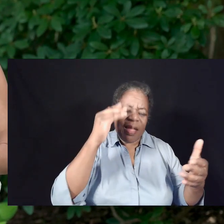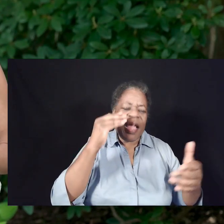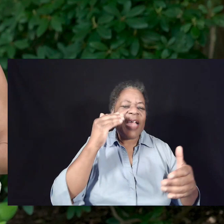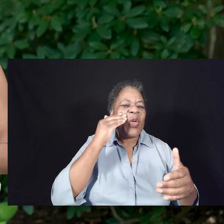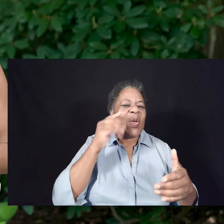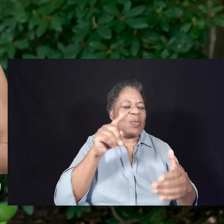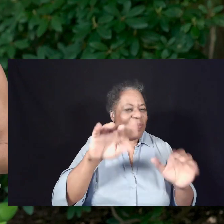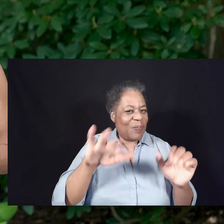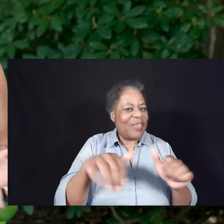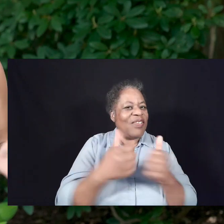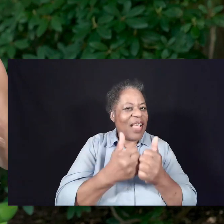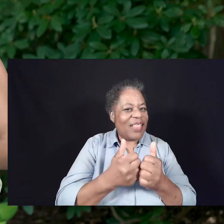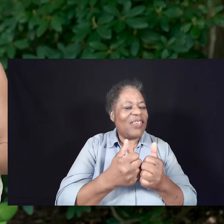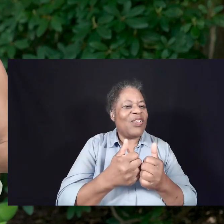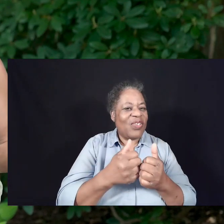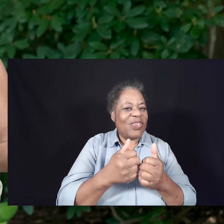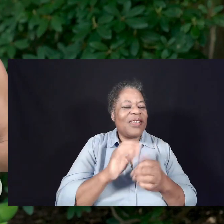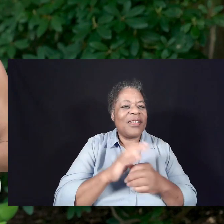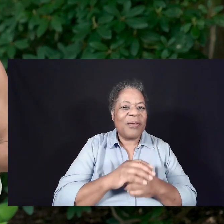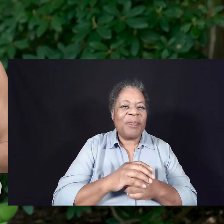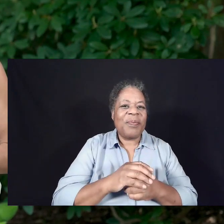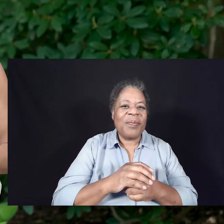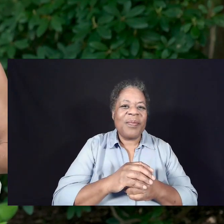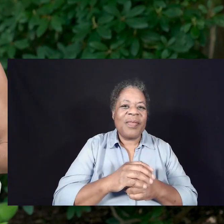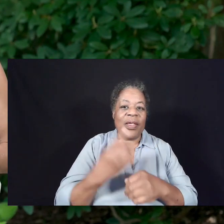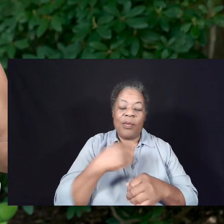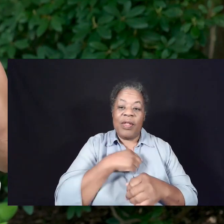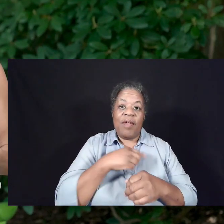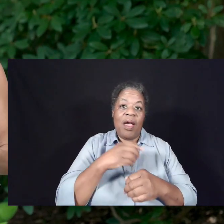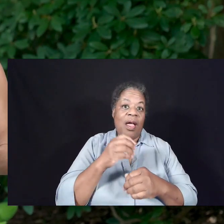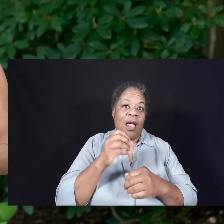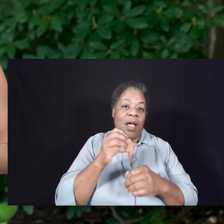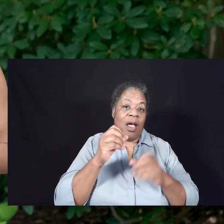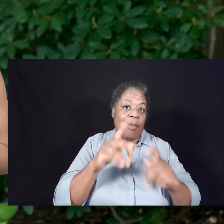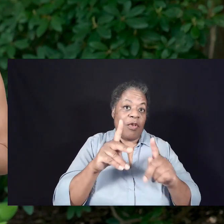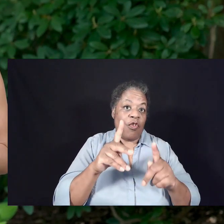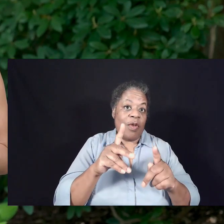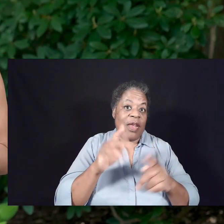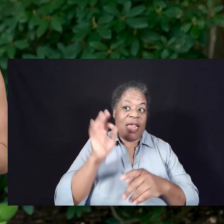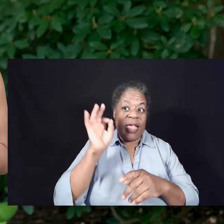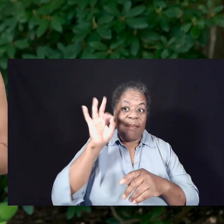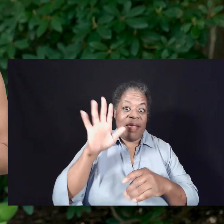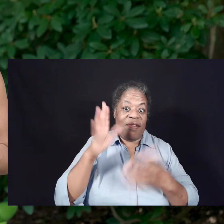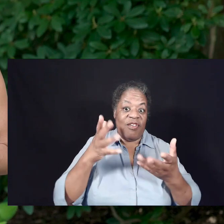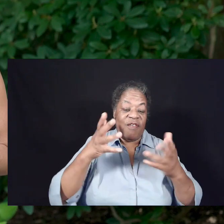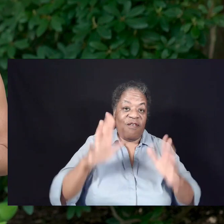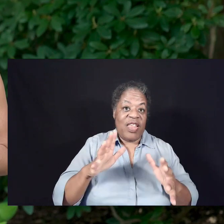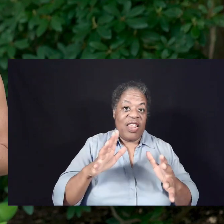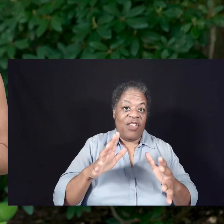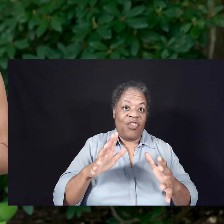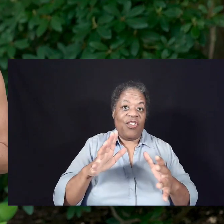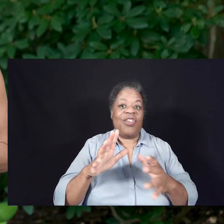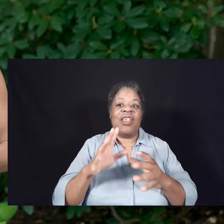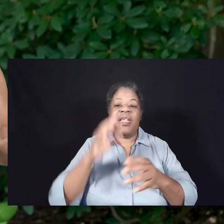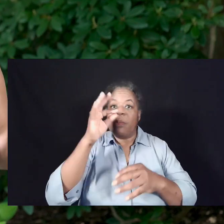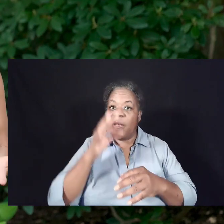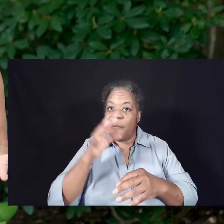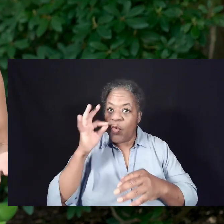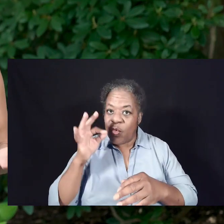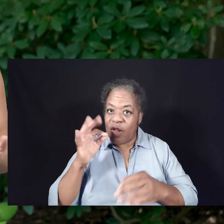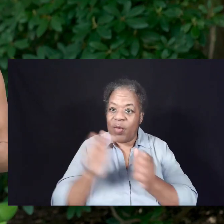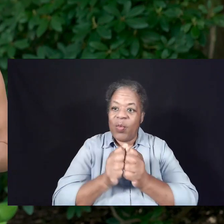I've been. We'll have a chance to share communion together after the message, and Pastor John will be leading that time. So